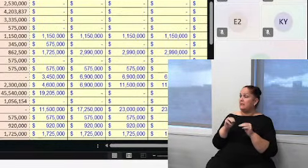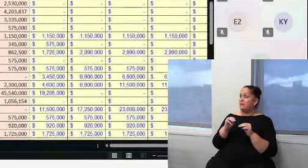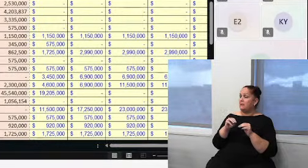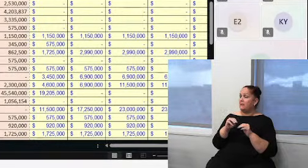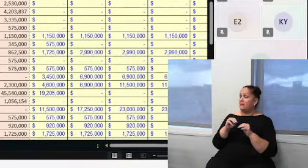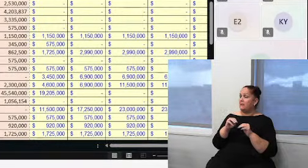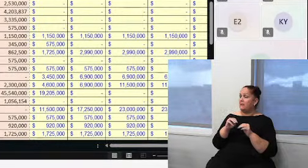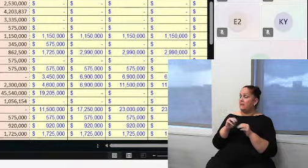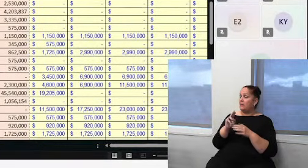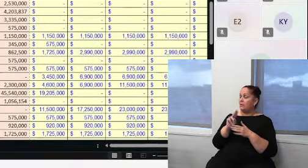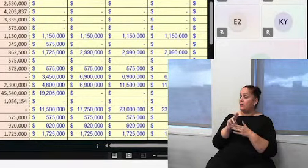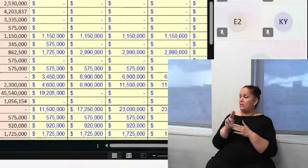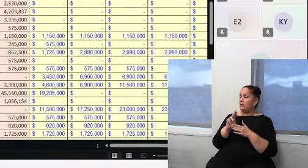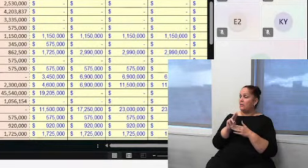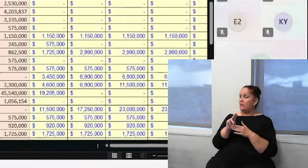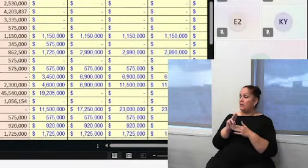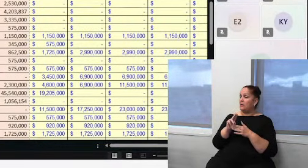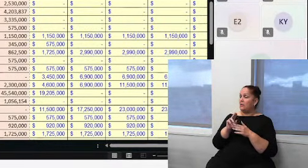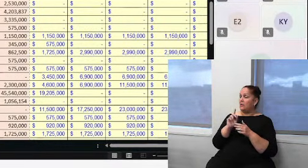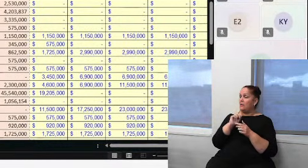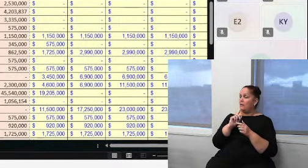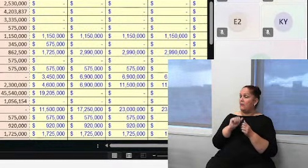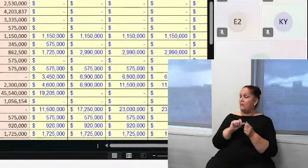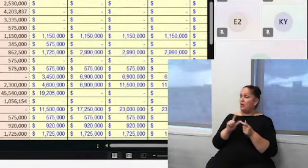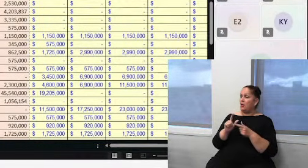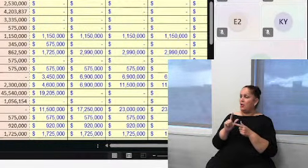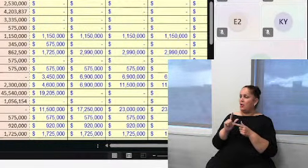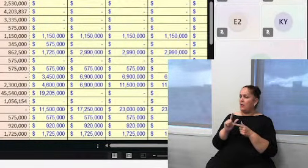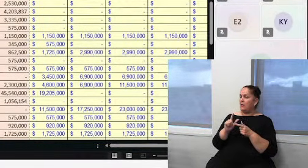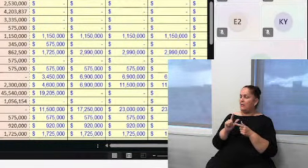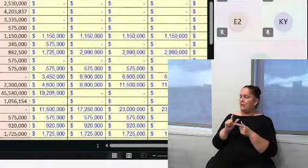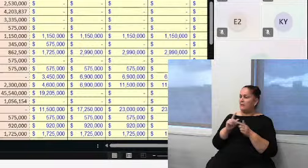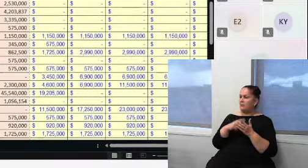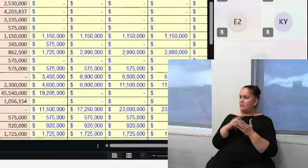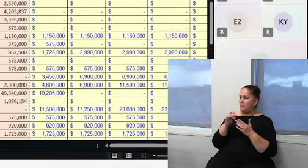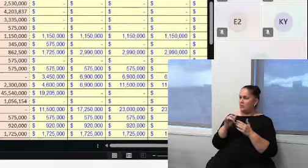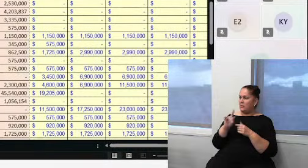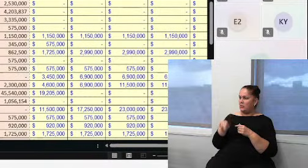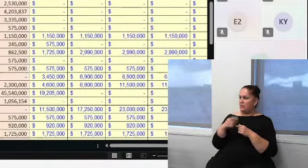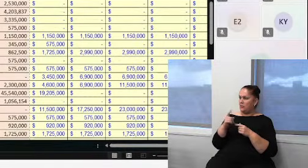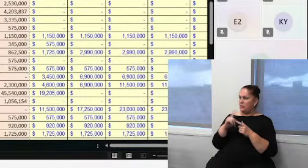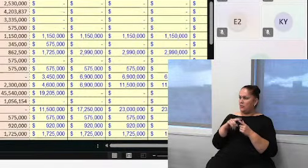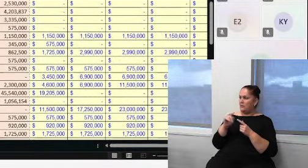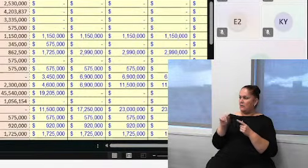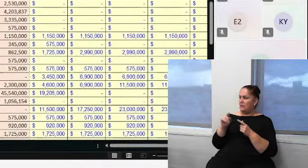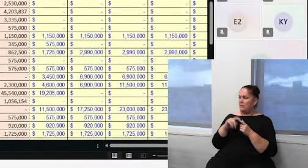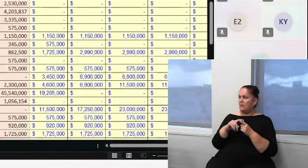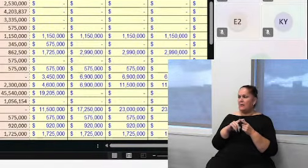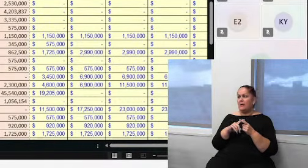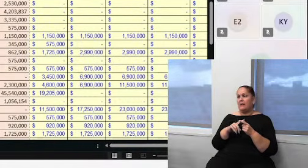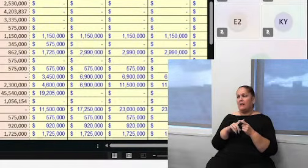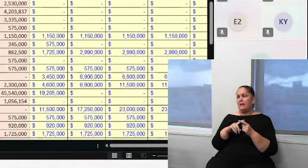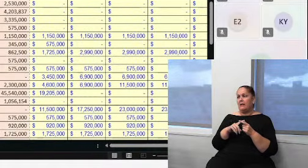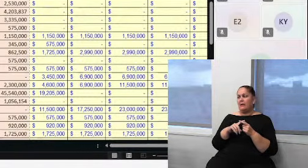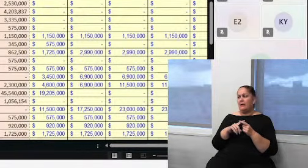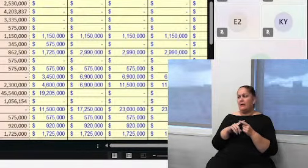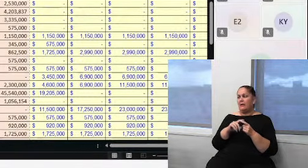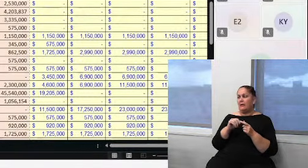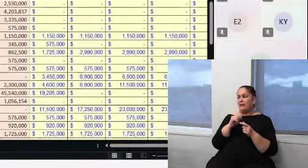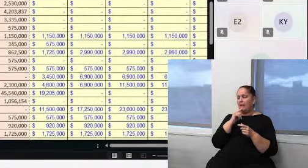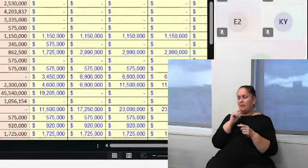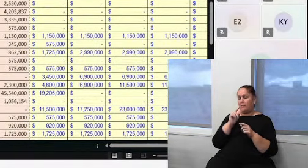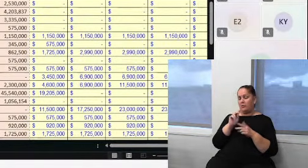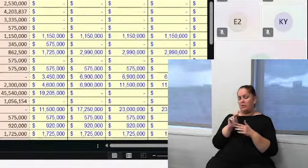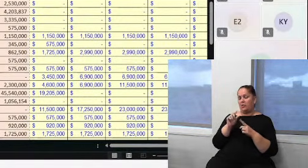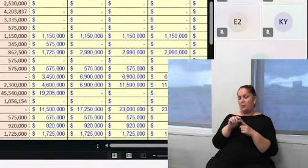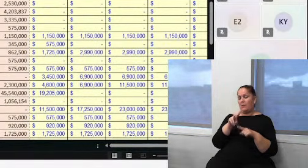is this method used for all T&D projects, or is it just for street lighting projects? So for